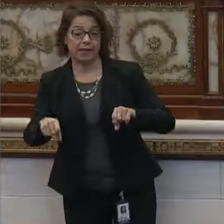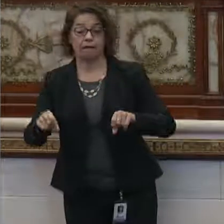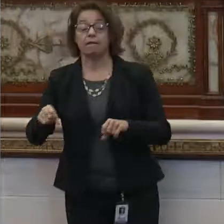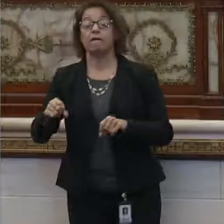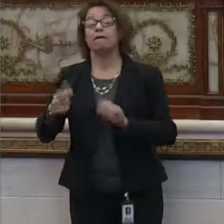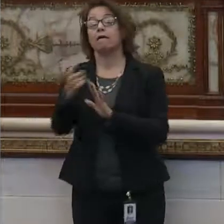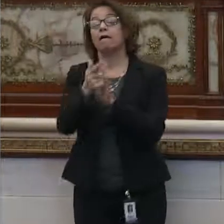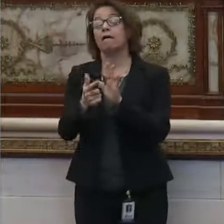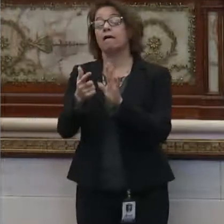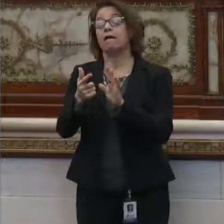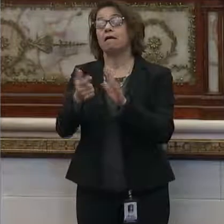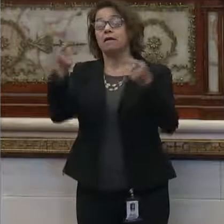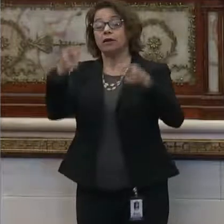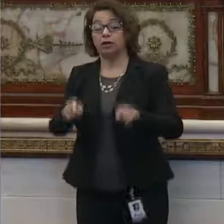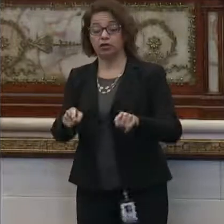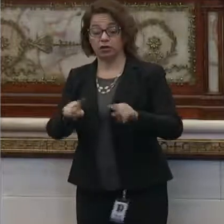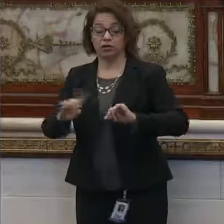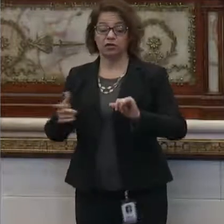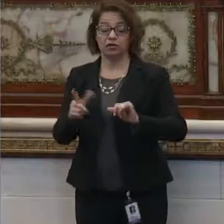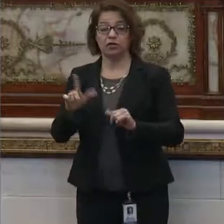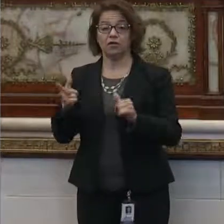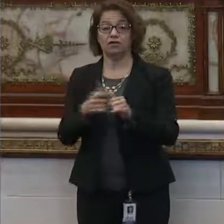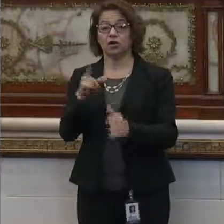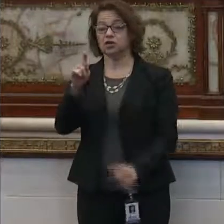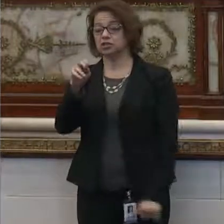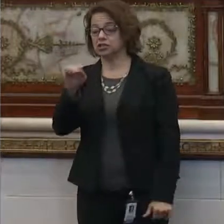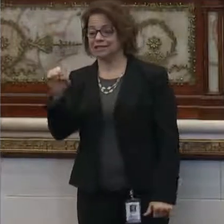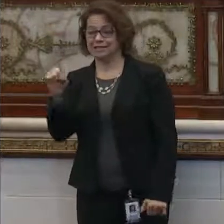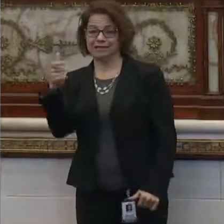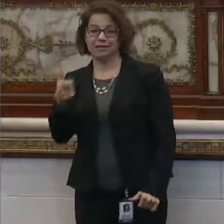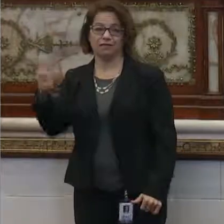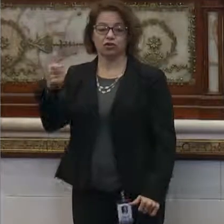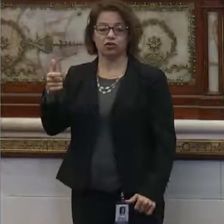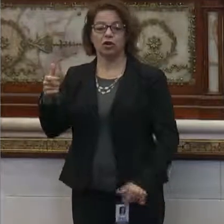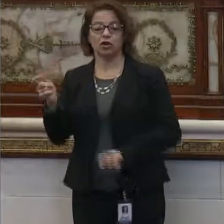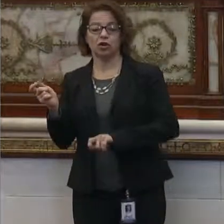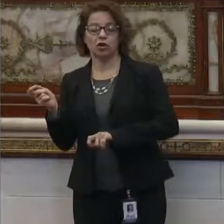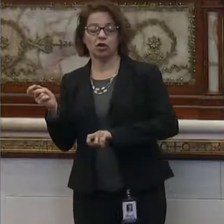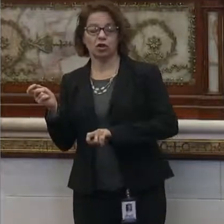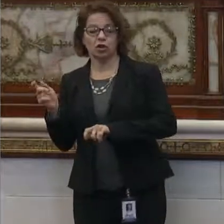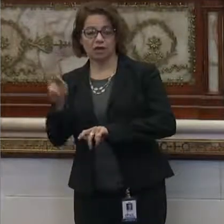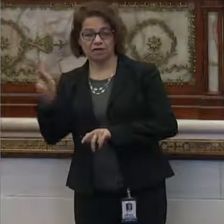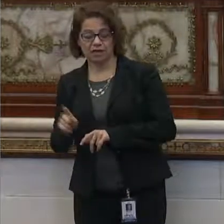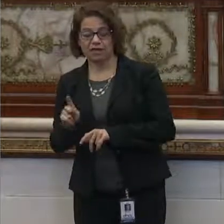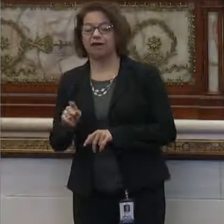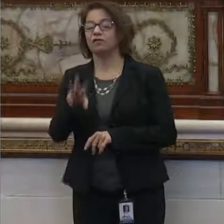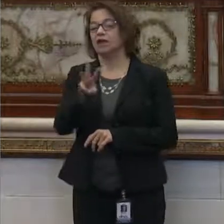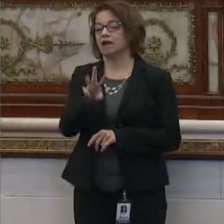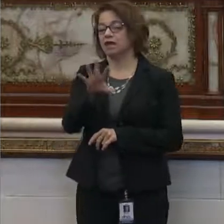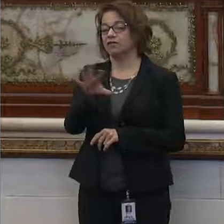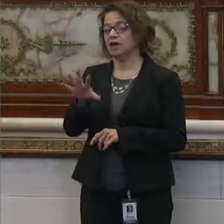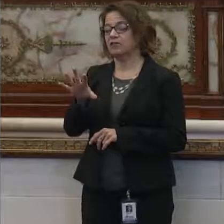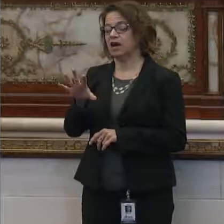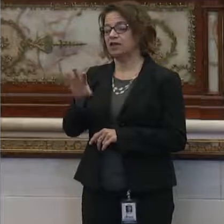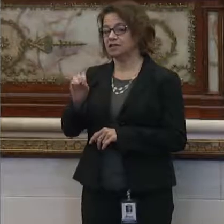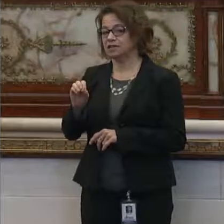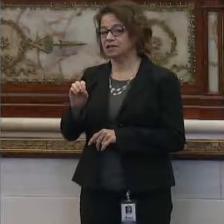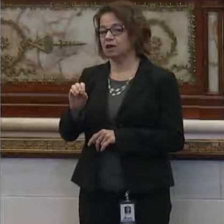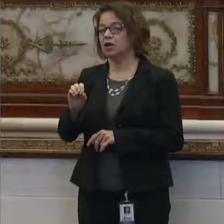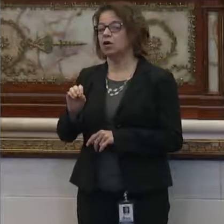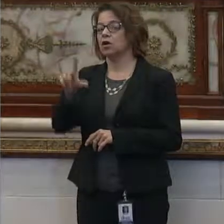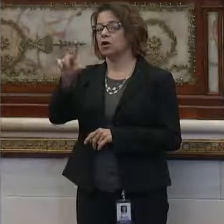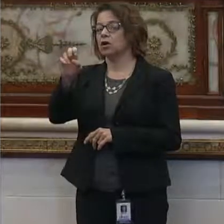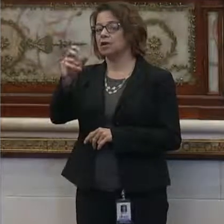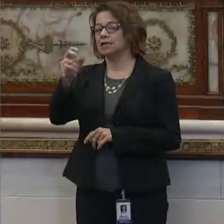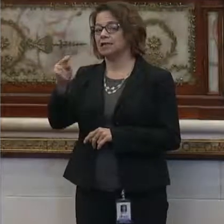city entered into with the First Tee of Greater Philadelphia for the John F. Byrne Golf Course at 9550 Leon Street.